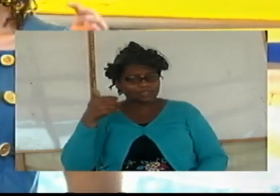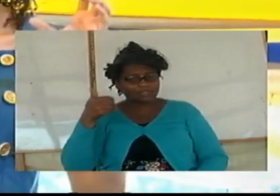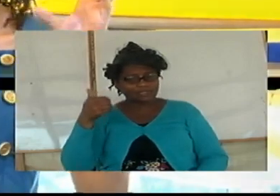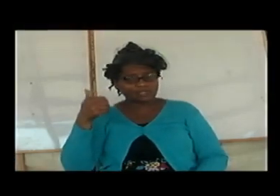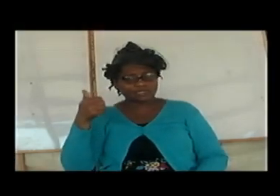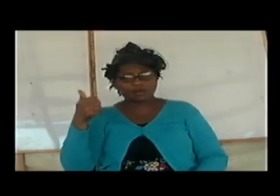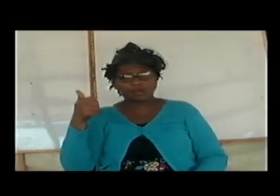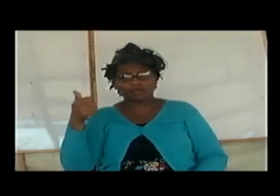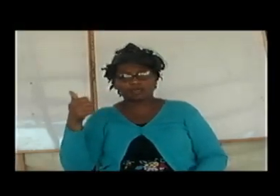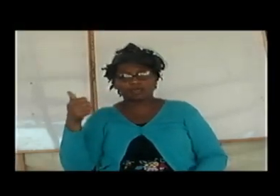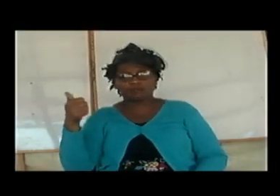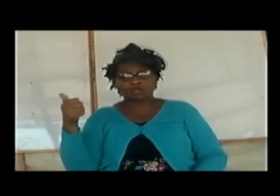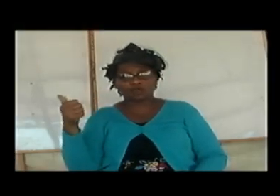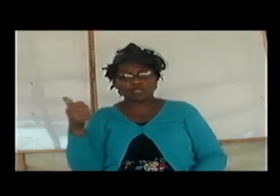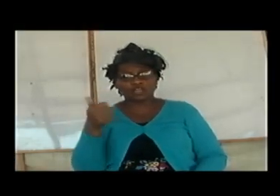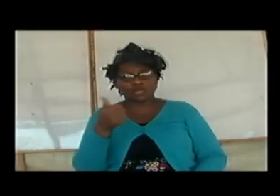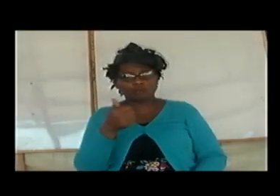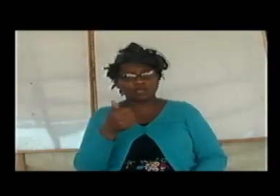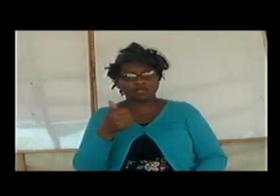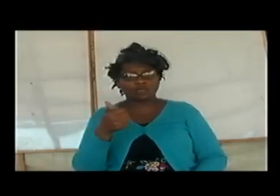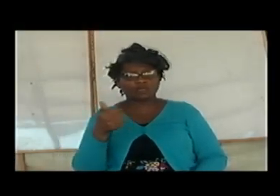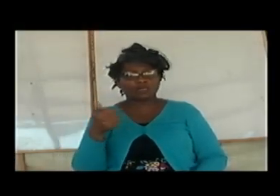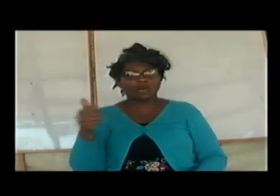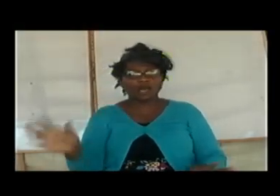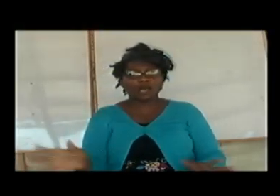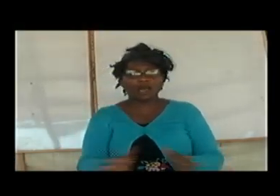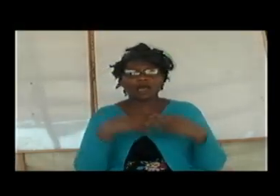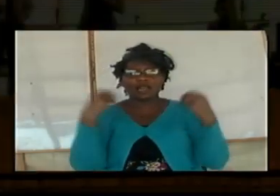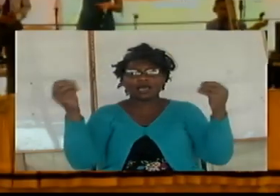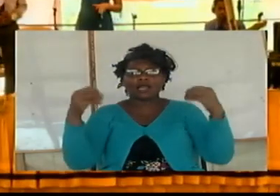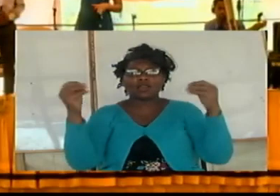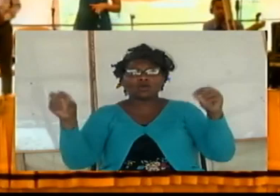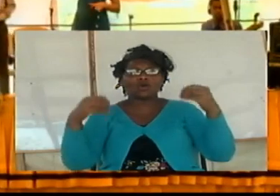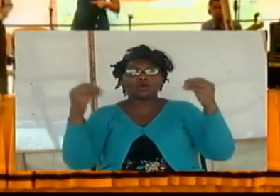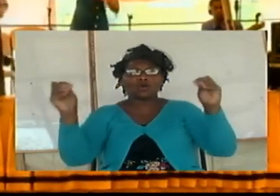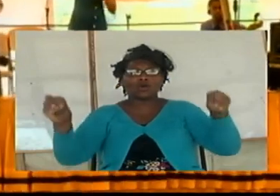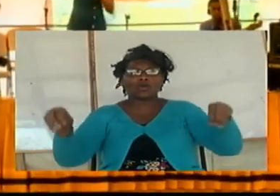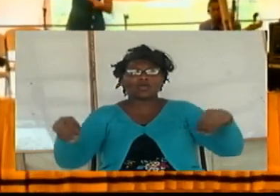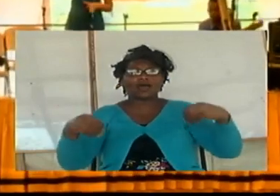Praise God. You are the best. Come on, lift a voice and sing.